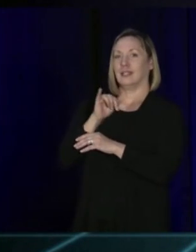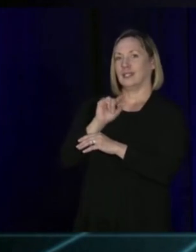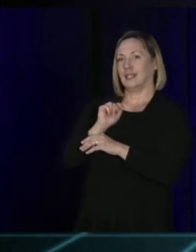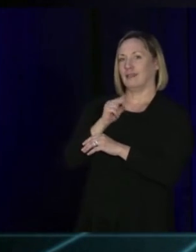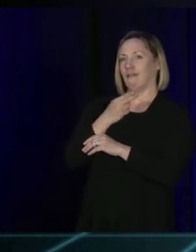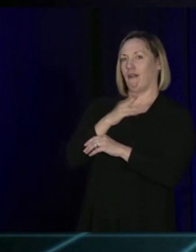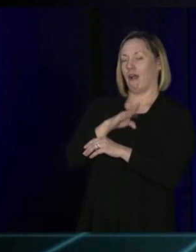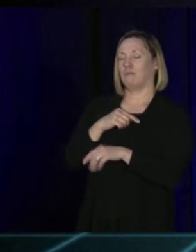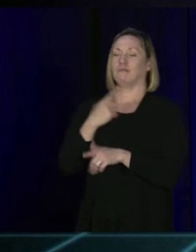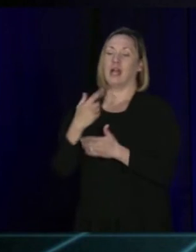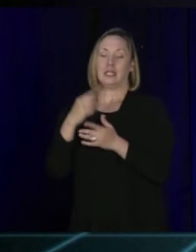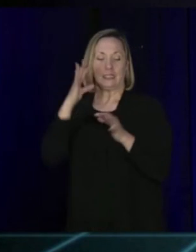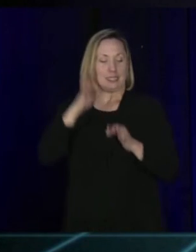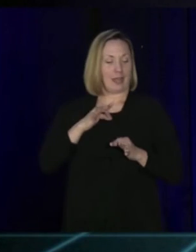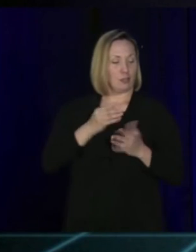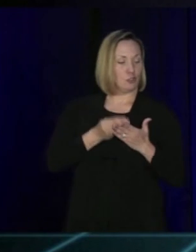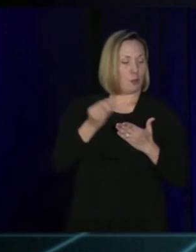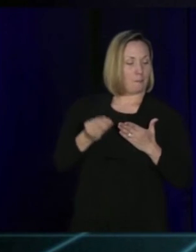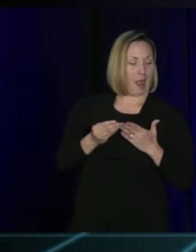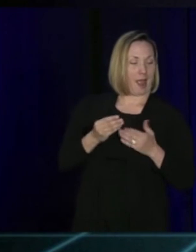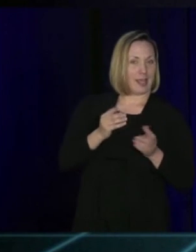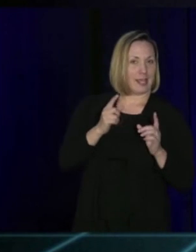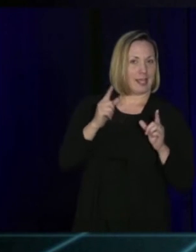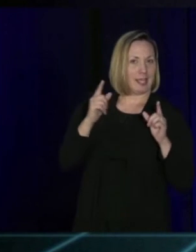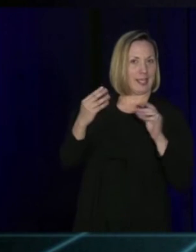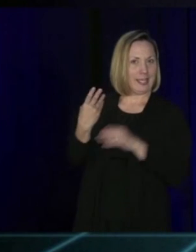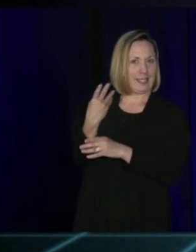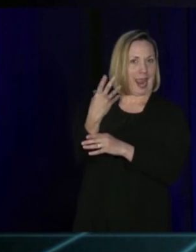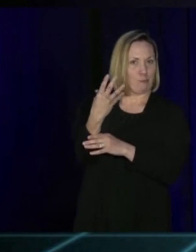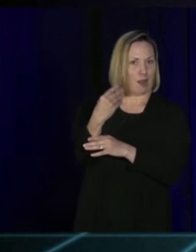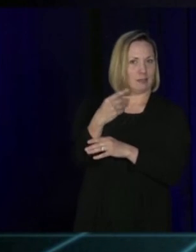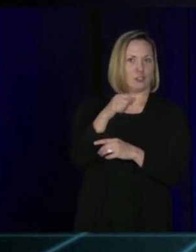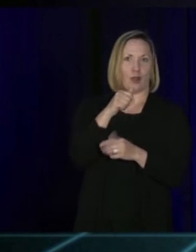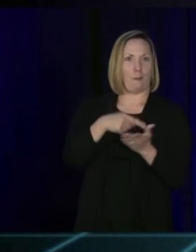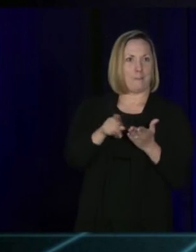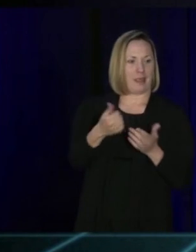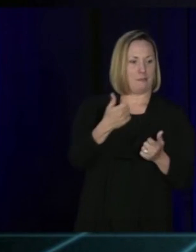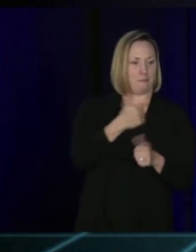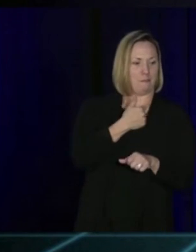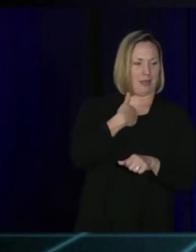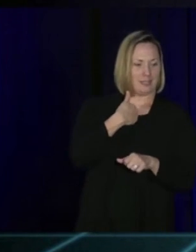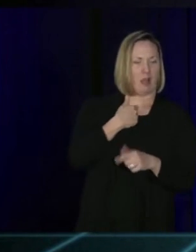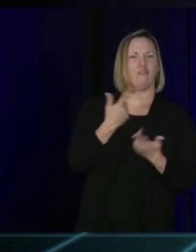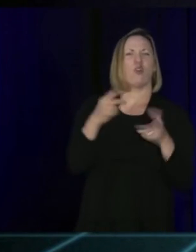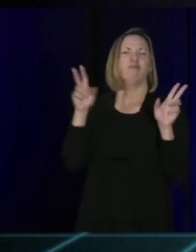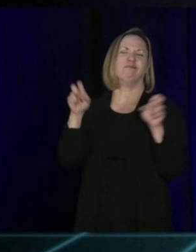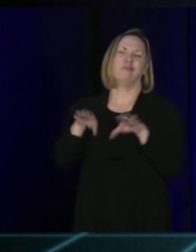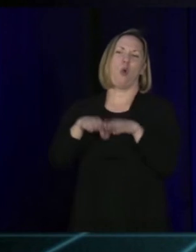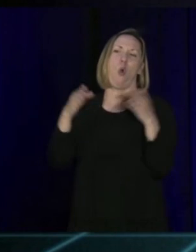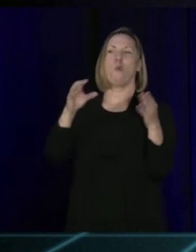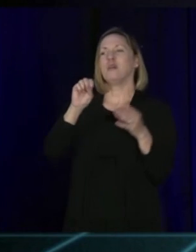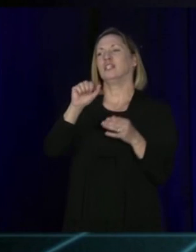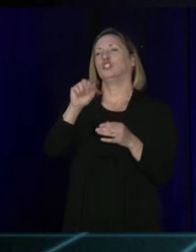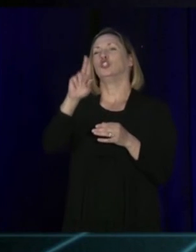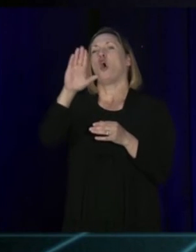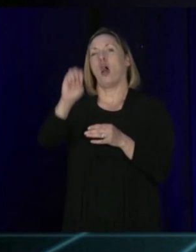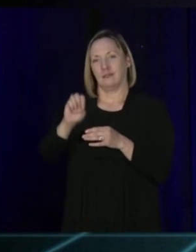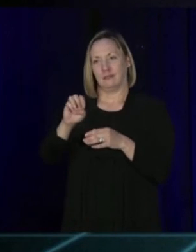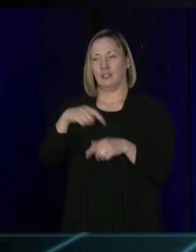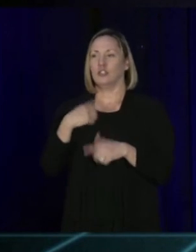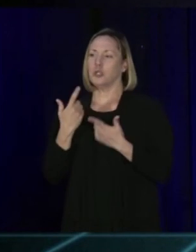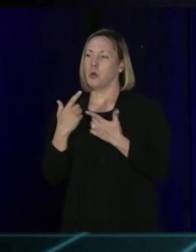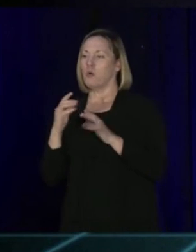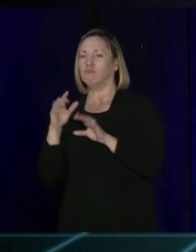of paying myself a salary for the thing which is open source. And I wanted to find out with open source maintainers and open source founders and